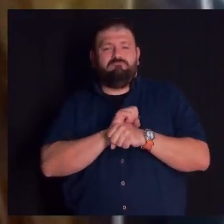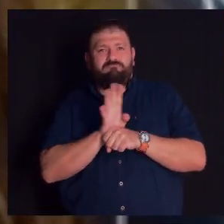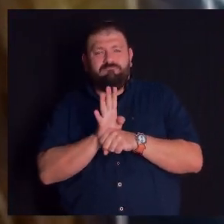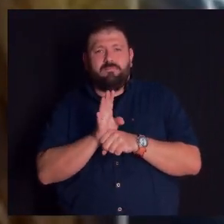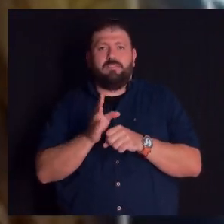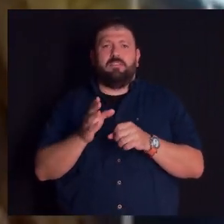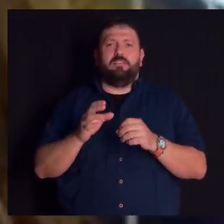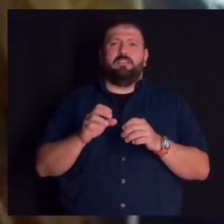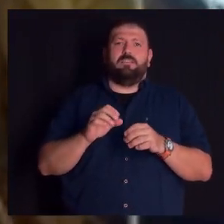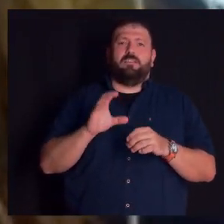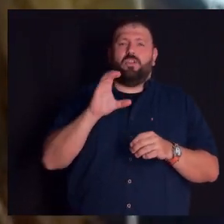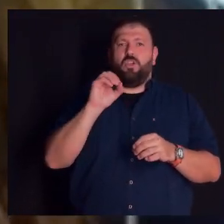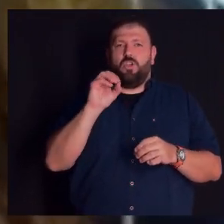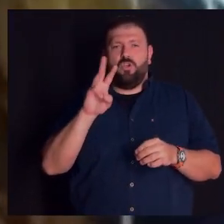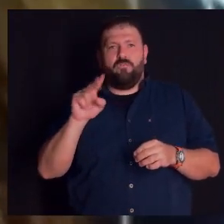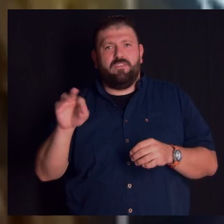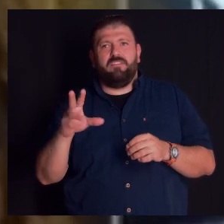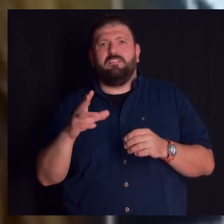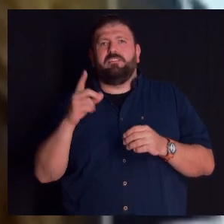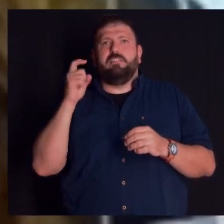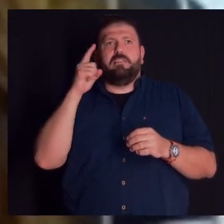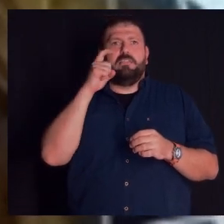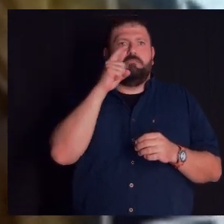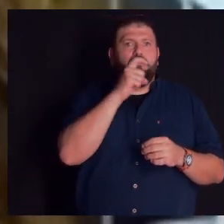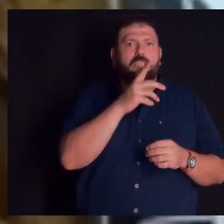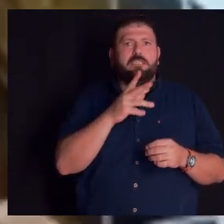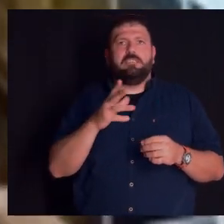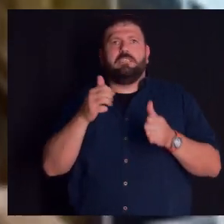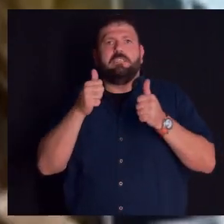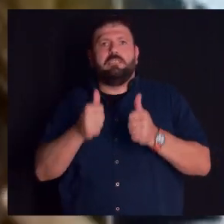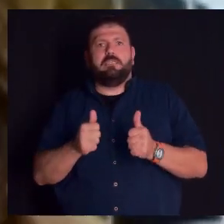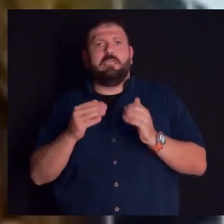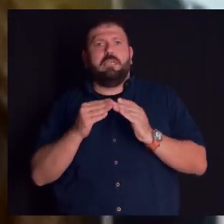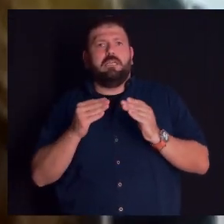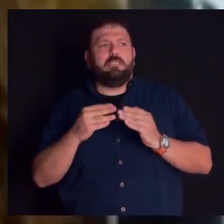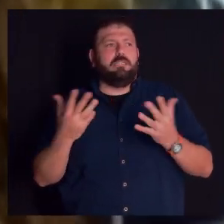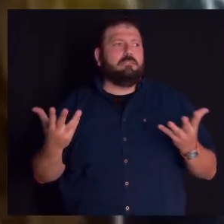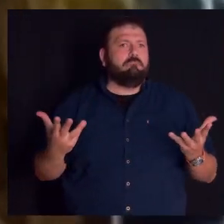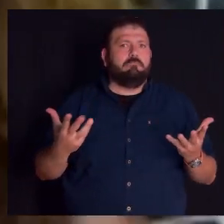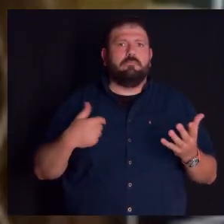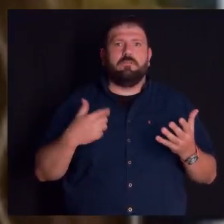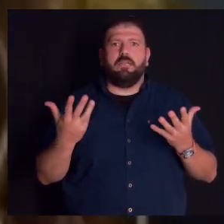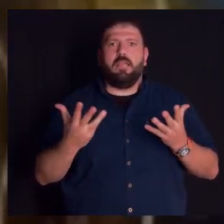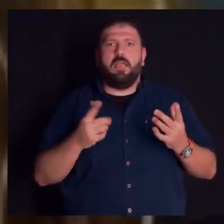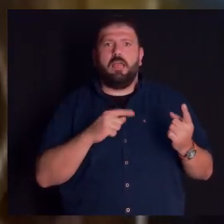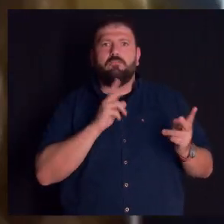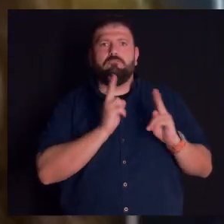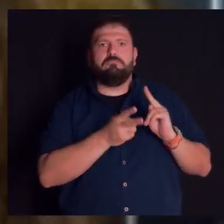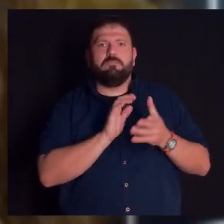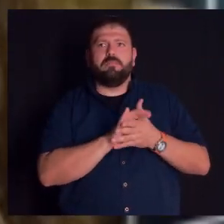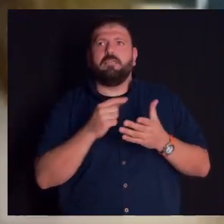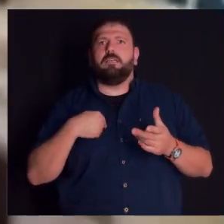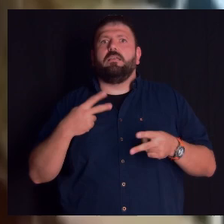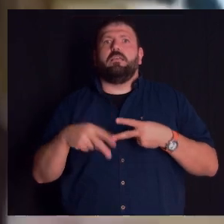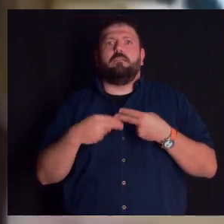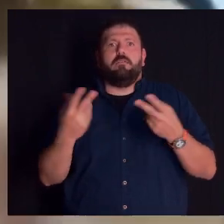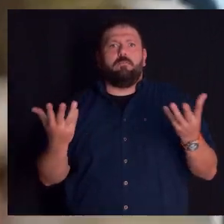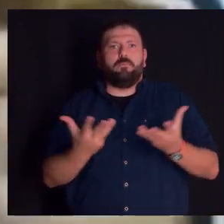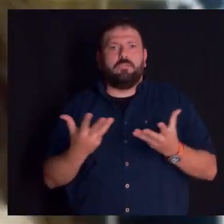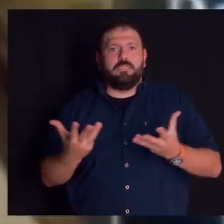quarantine, and we didn't have these meetings, we were kind of shocked. We said, now what? What are we going to